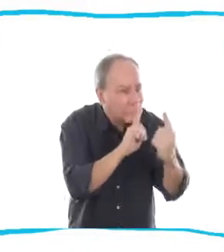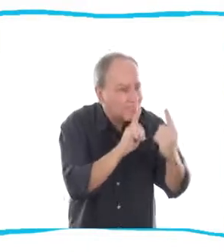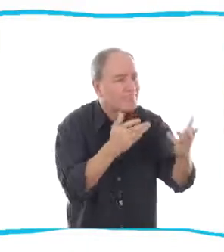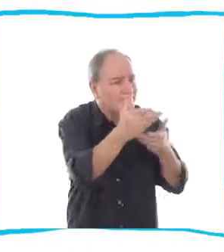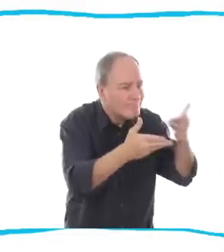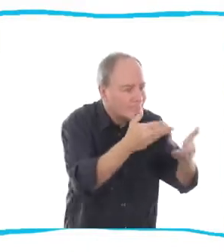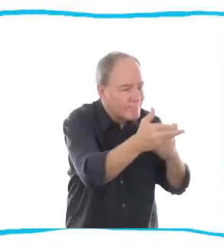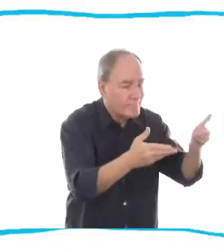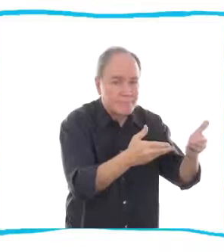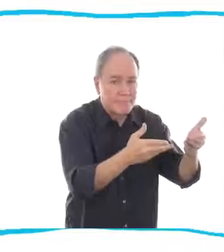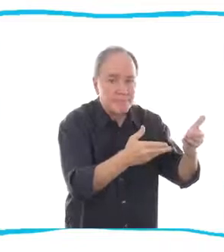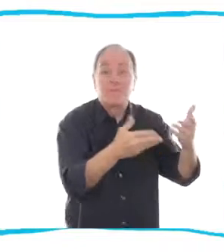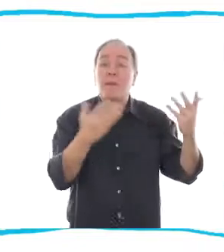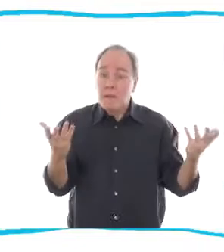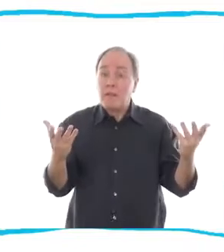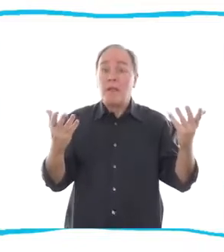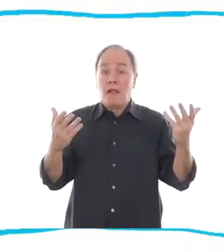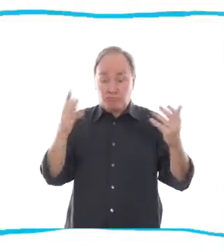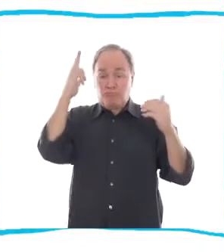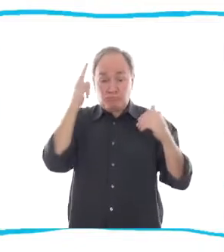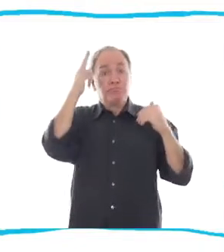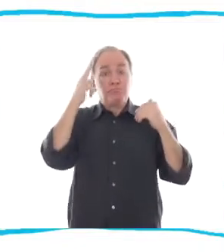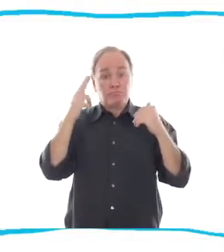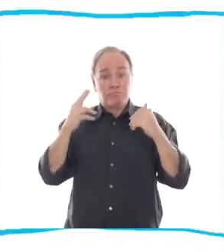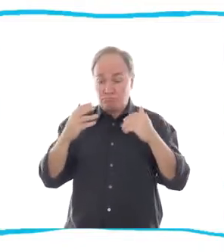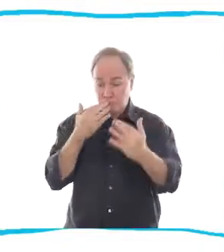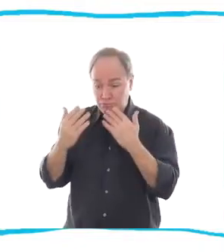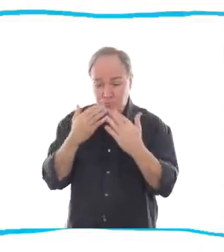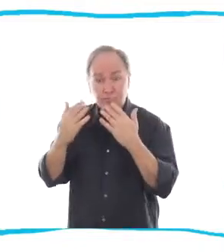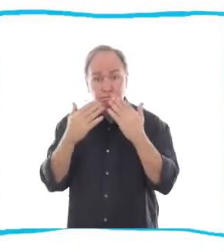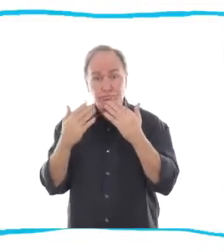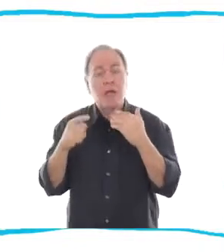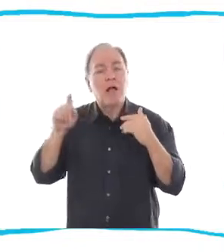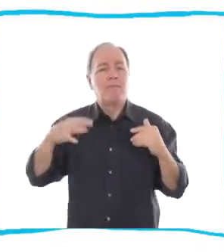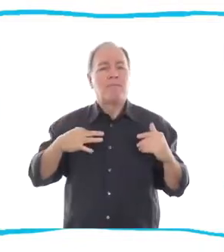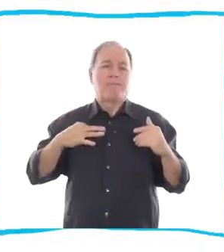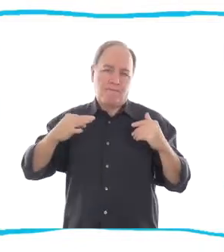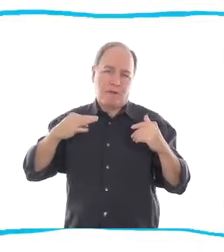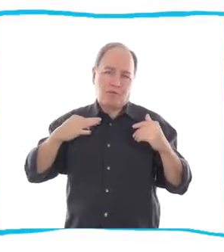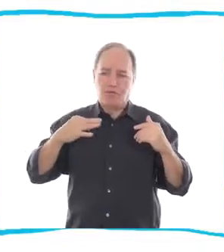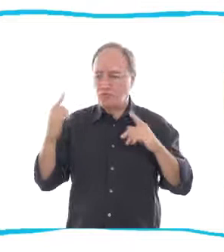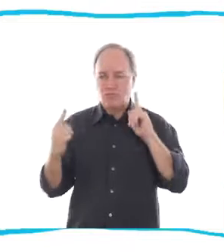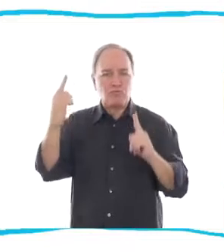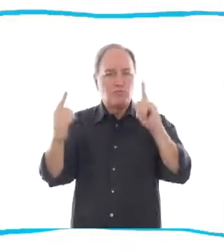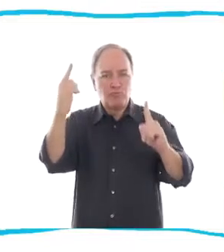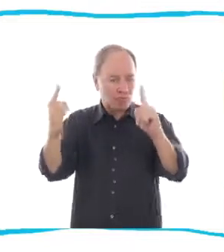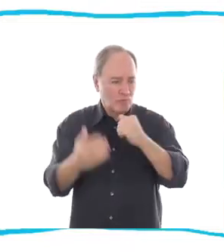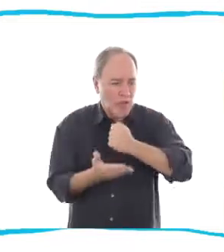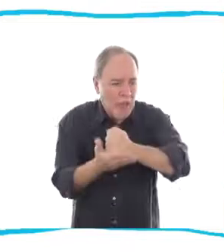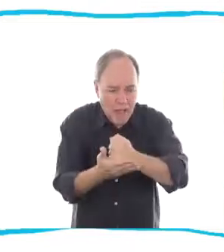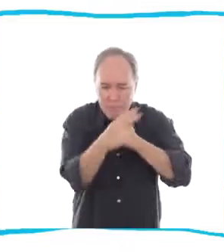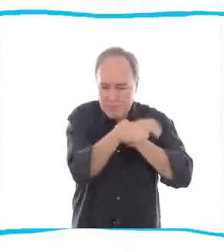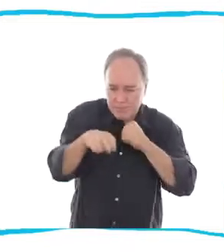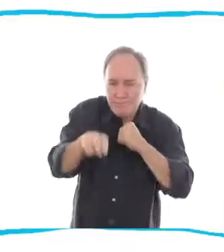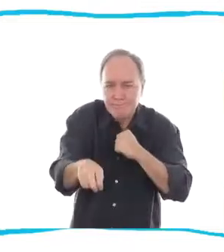with disabilities. Now, during the meeting, you have to make sure that you have volunteers that are well briefed to usher